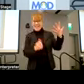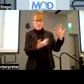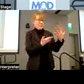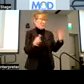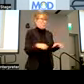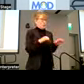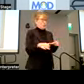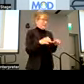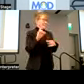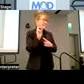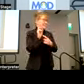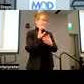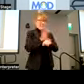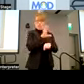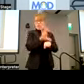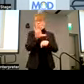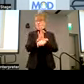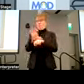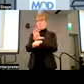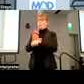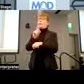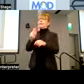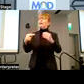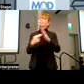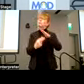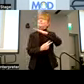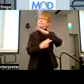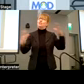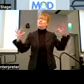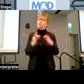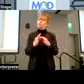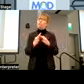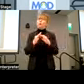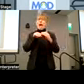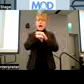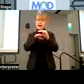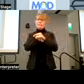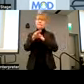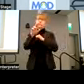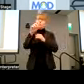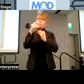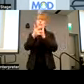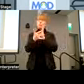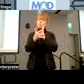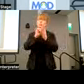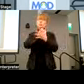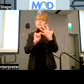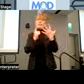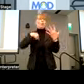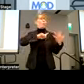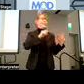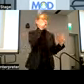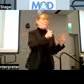we need a bridge between people with disabilities to be able to access the tools that we are all using every single day.